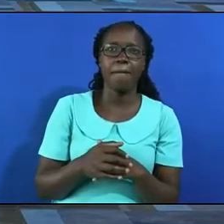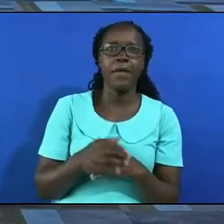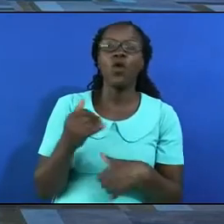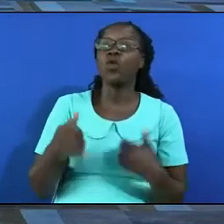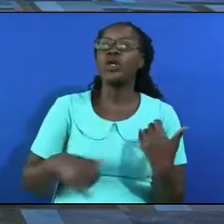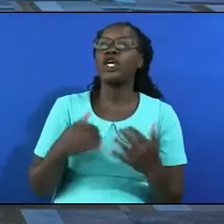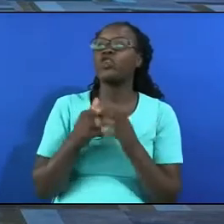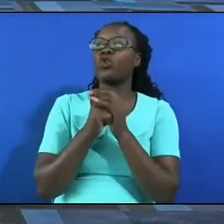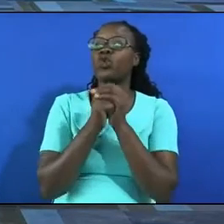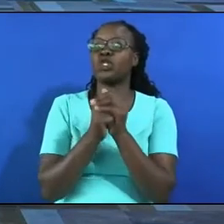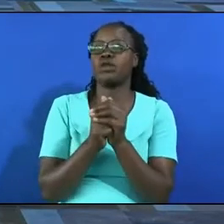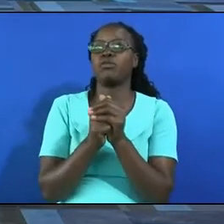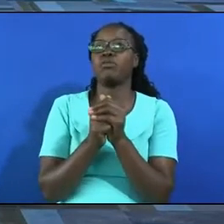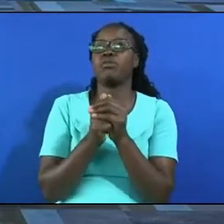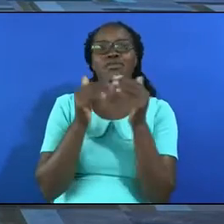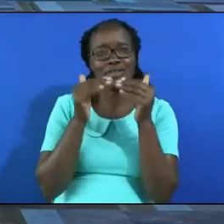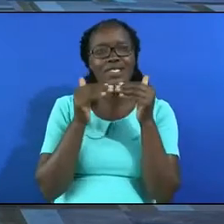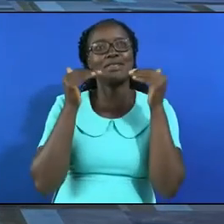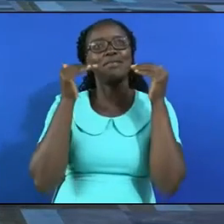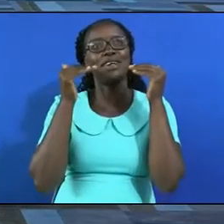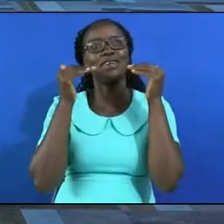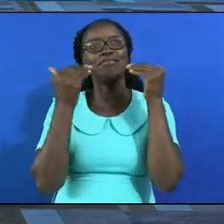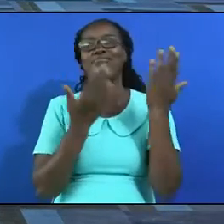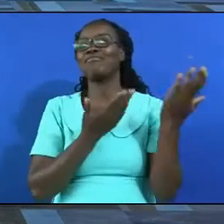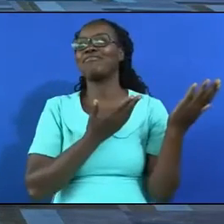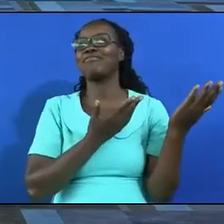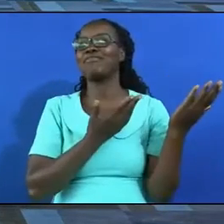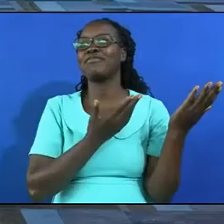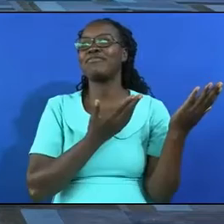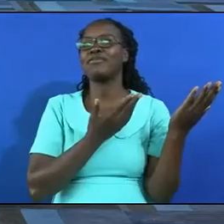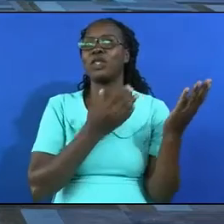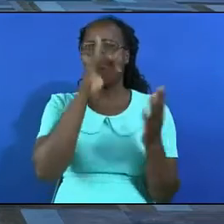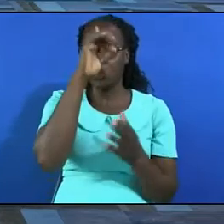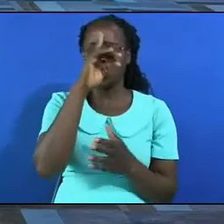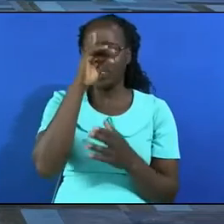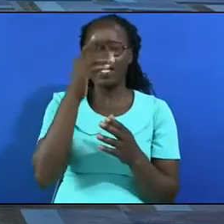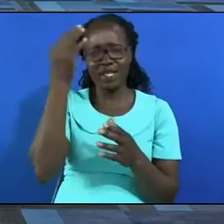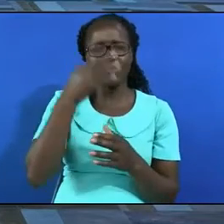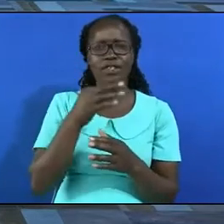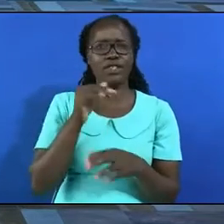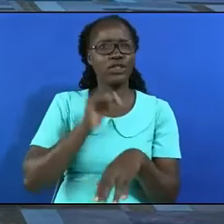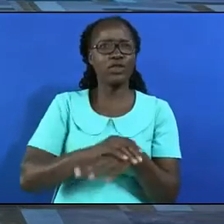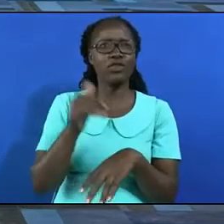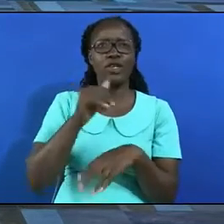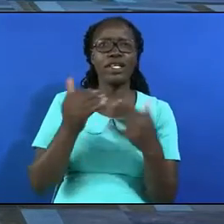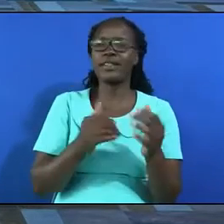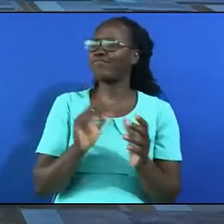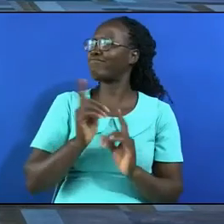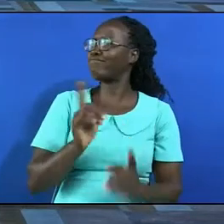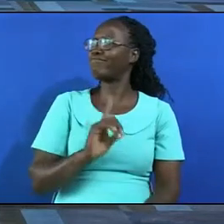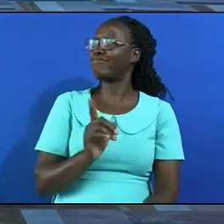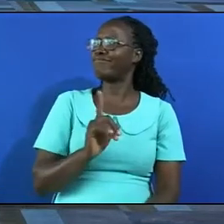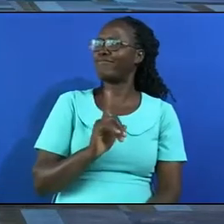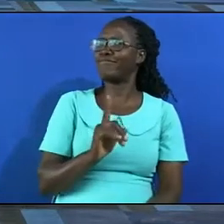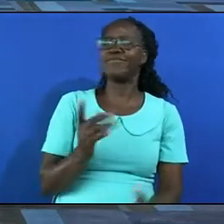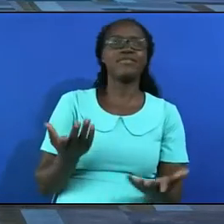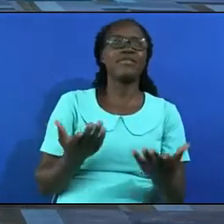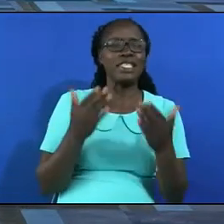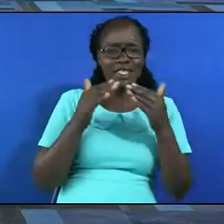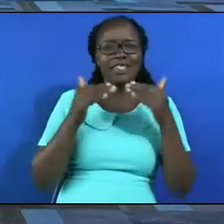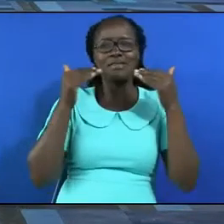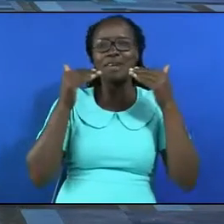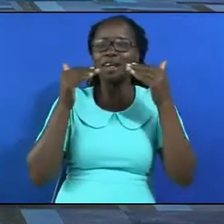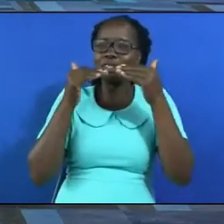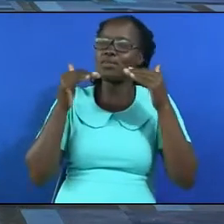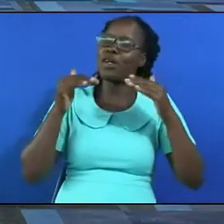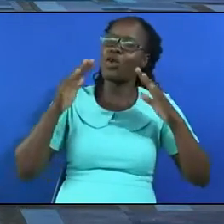enjoy worship. Let's smile at the preacher. Those kind of serious faces are not good for anything. Are we together, friends? Let's smile,